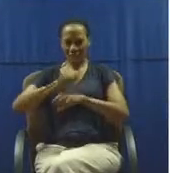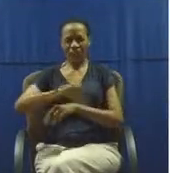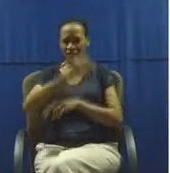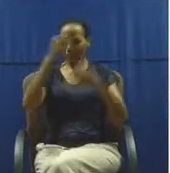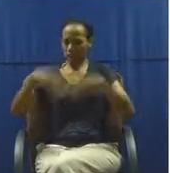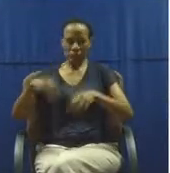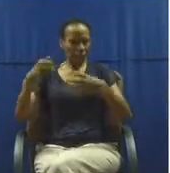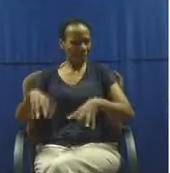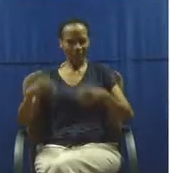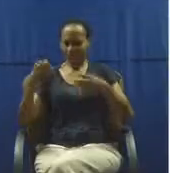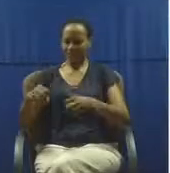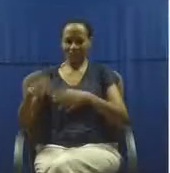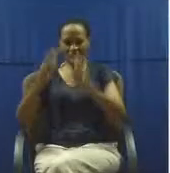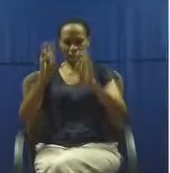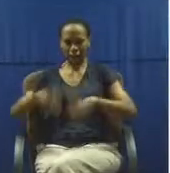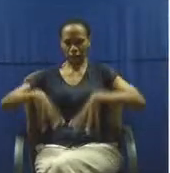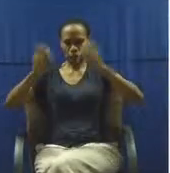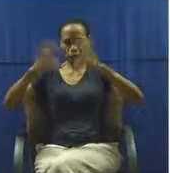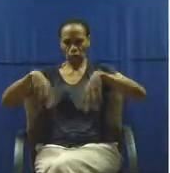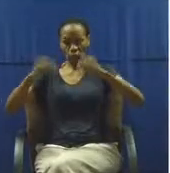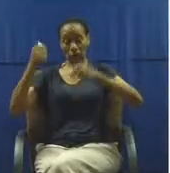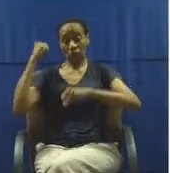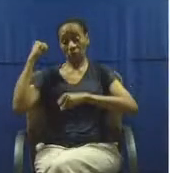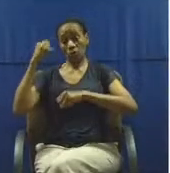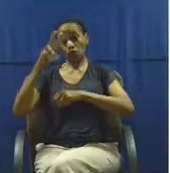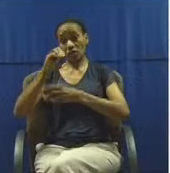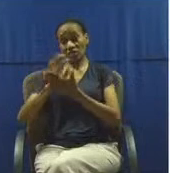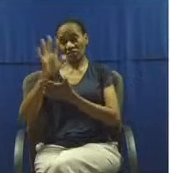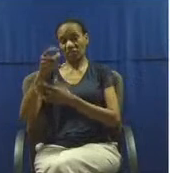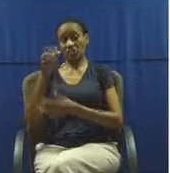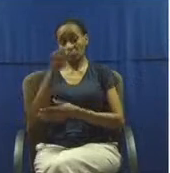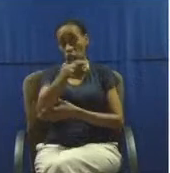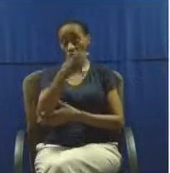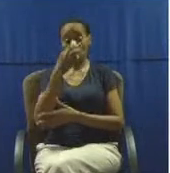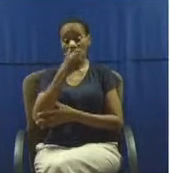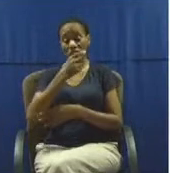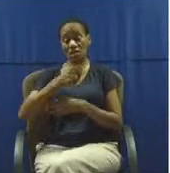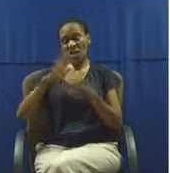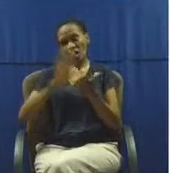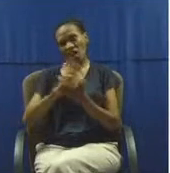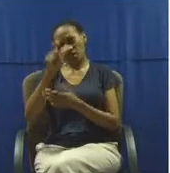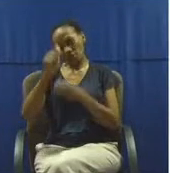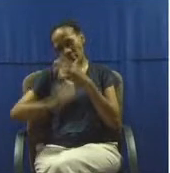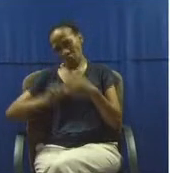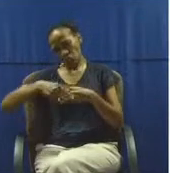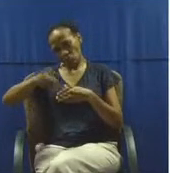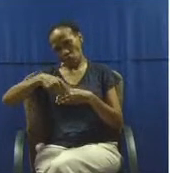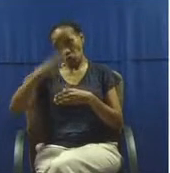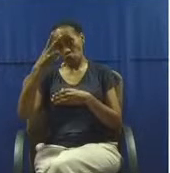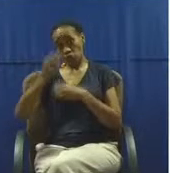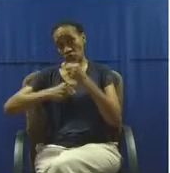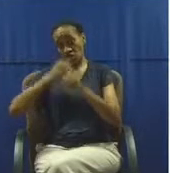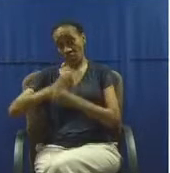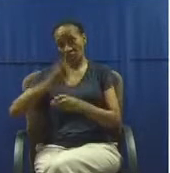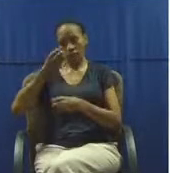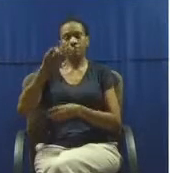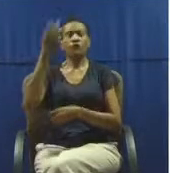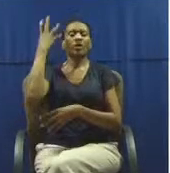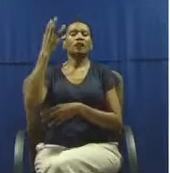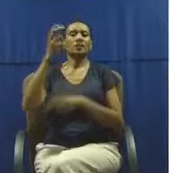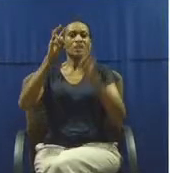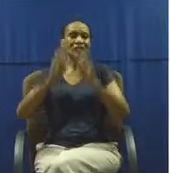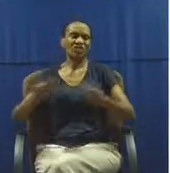In 2015, you said, and I quote, "In another 18 months to 2 years, you'll forget the challenges with power and energy in